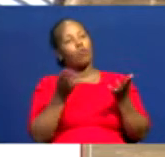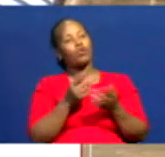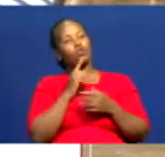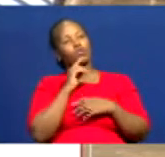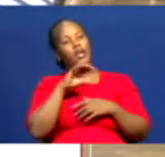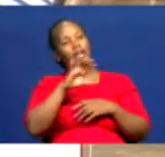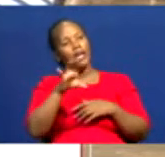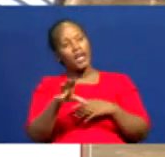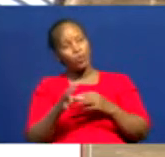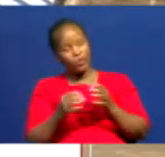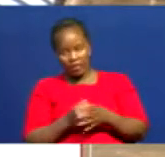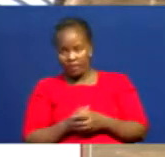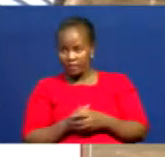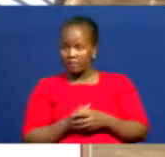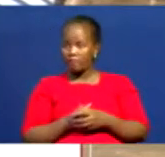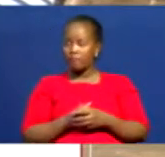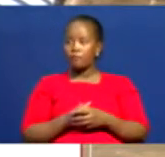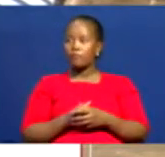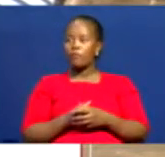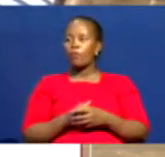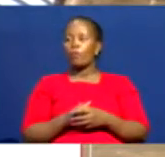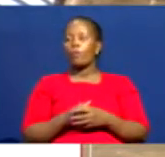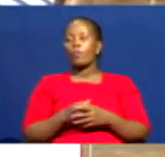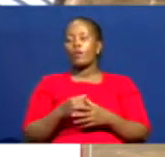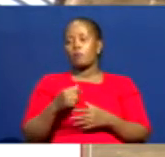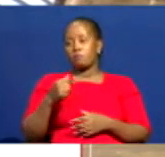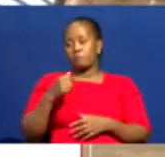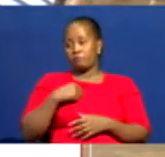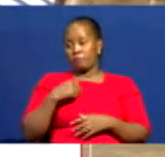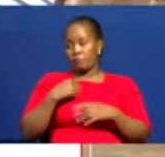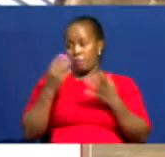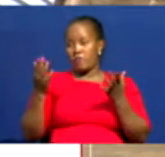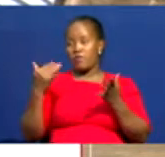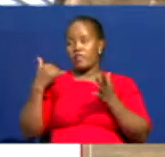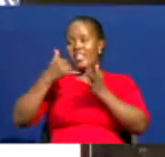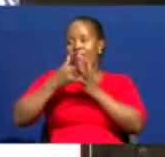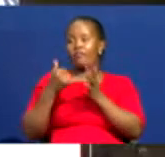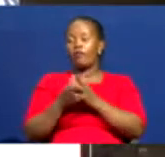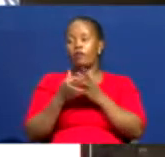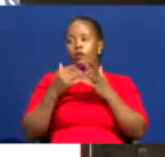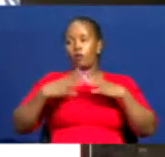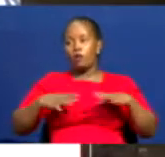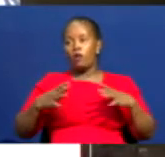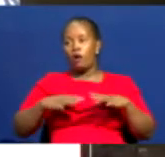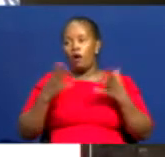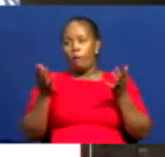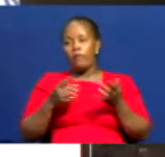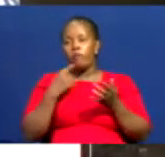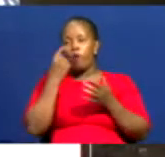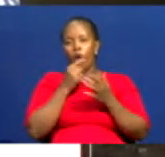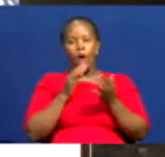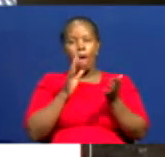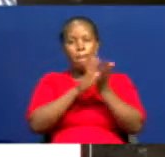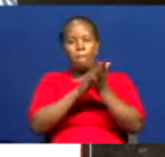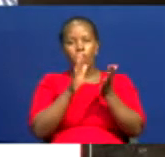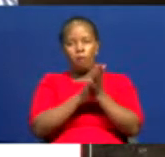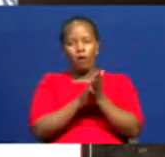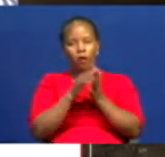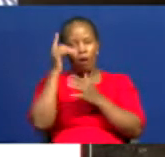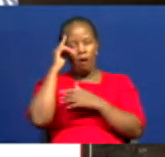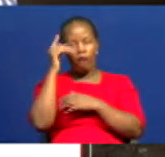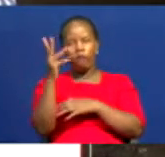Okay, I was among the people who proposed for the